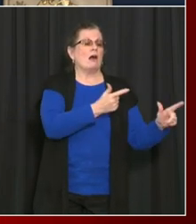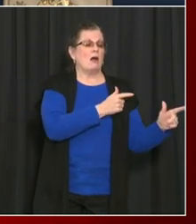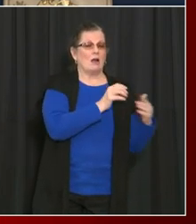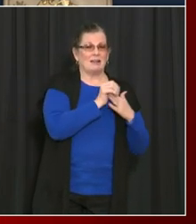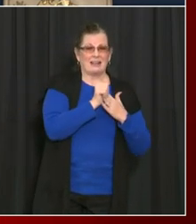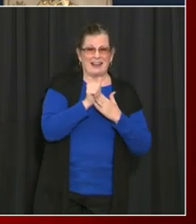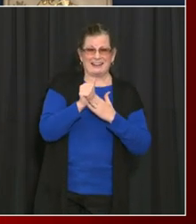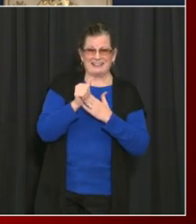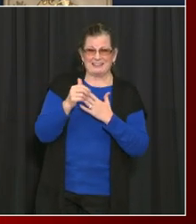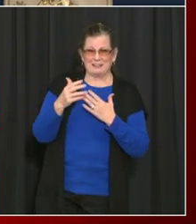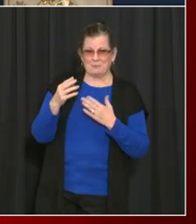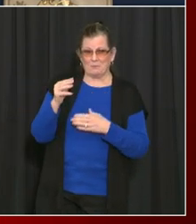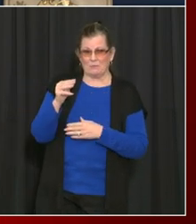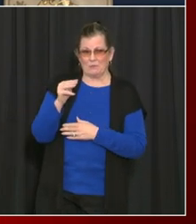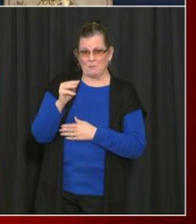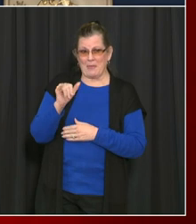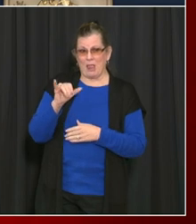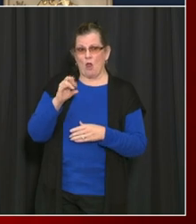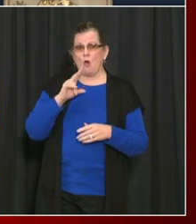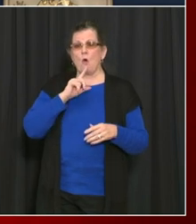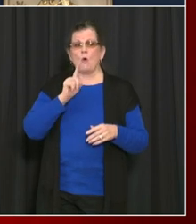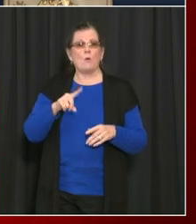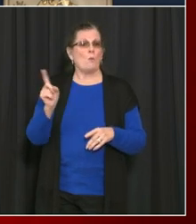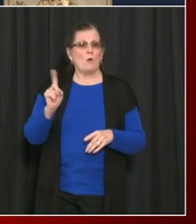mayor's order can be found at